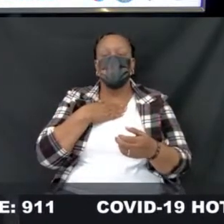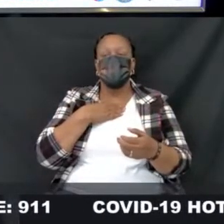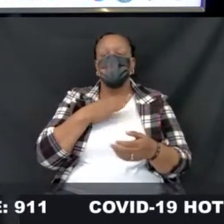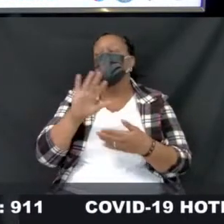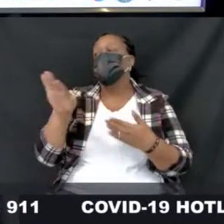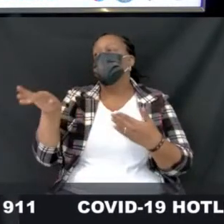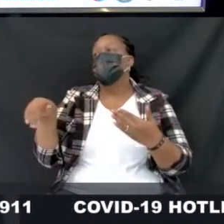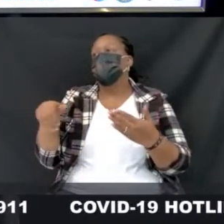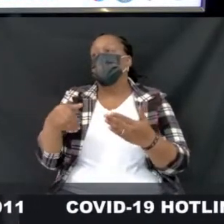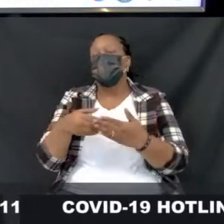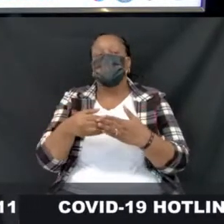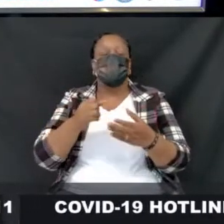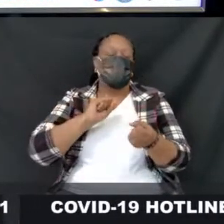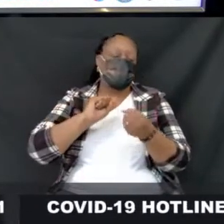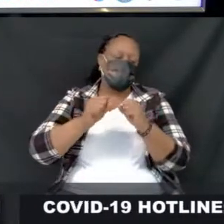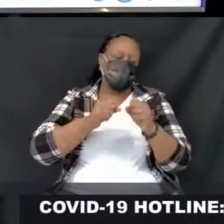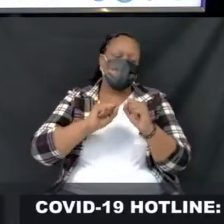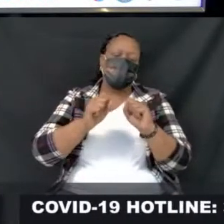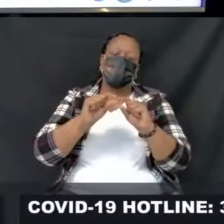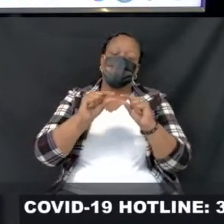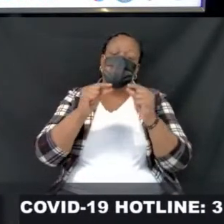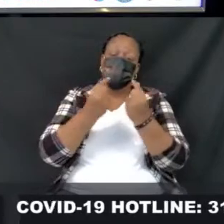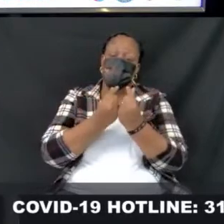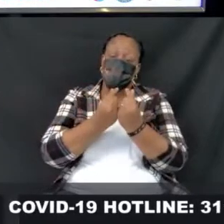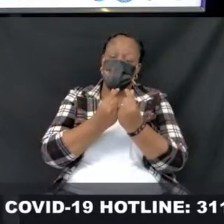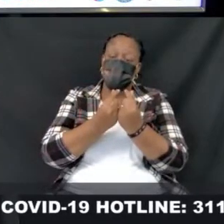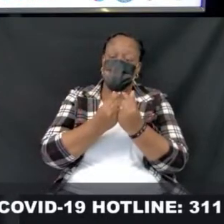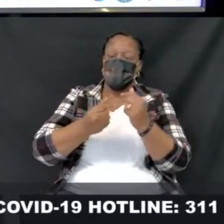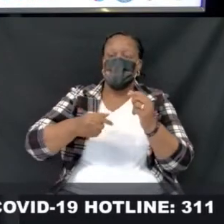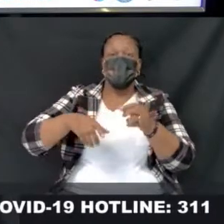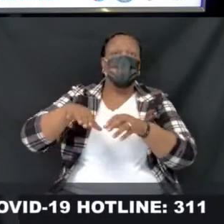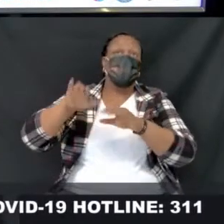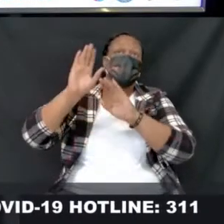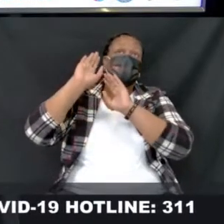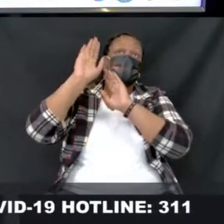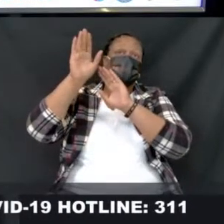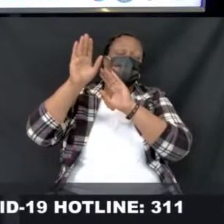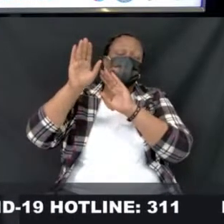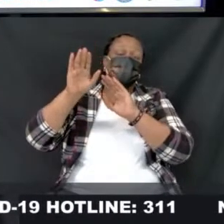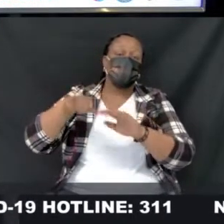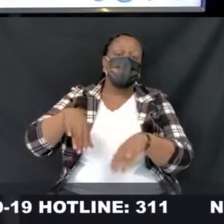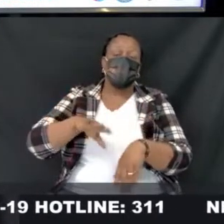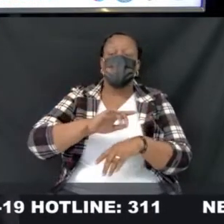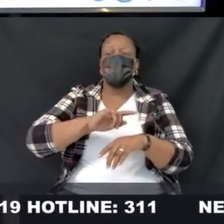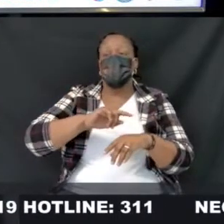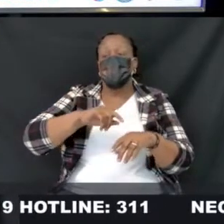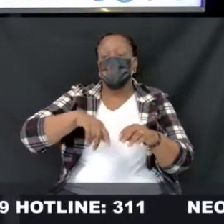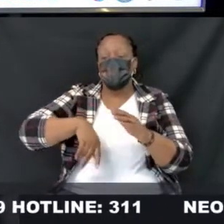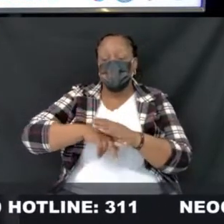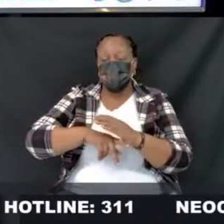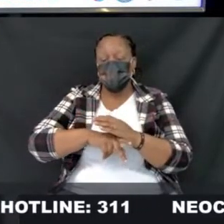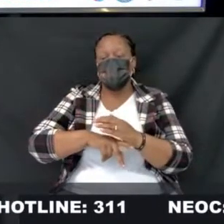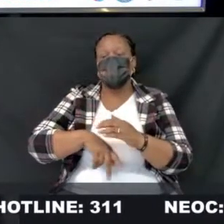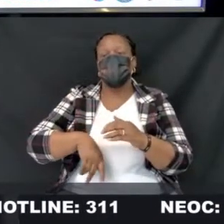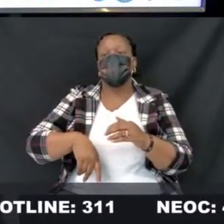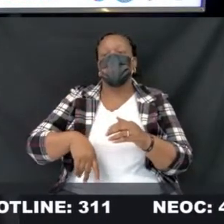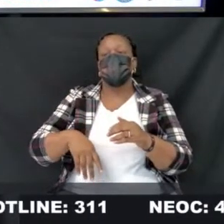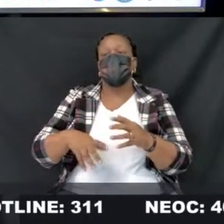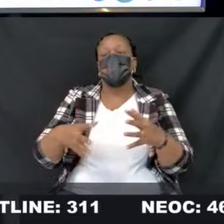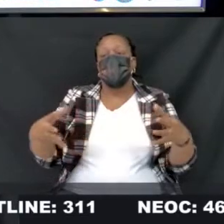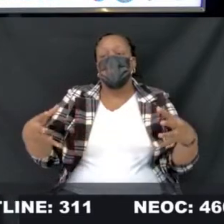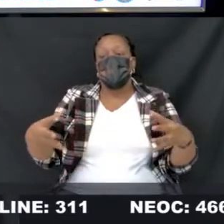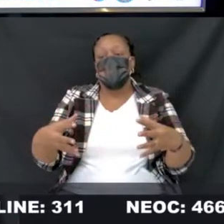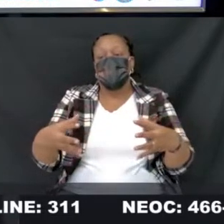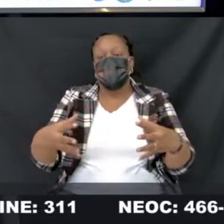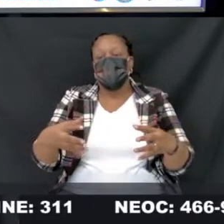of the sporting community to bring your proposal forward, engage. If not, I will be reaching out to